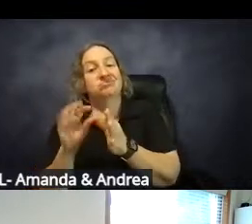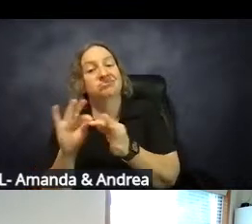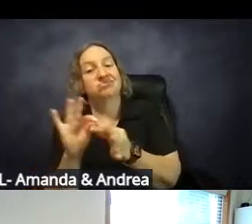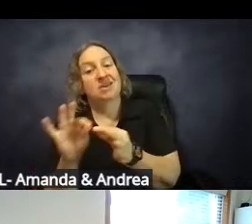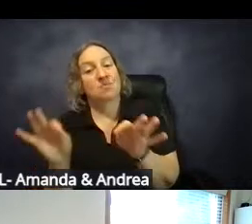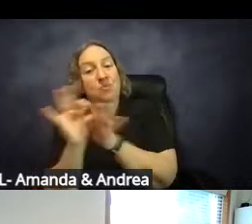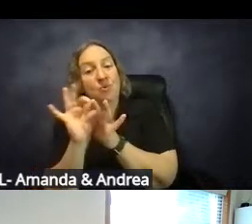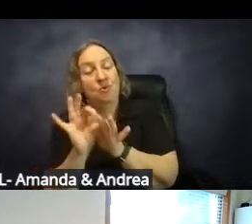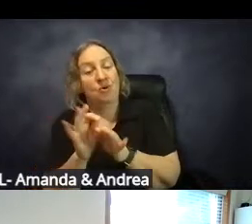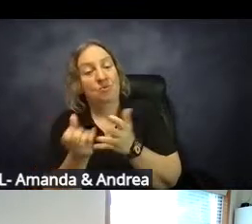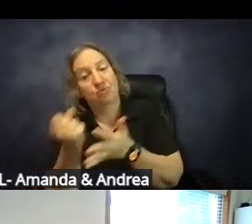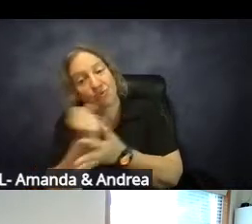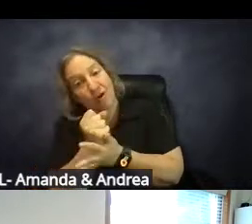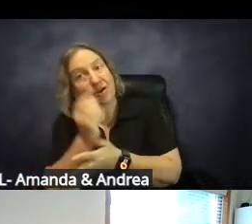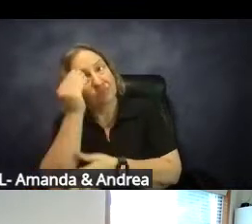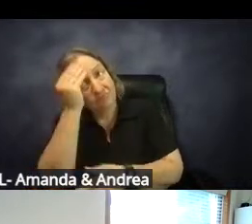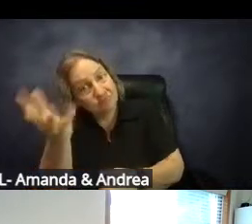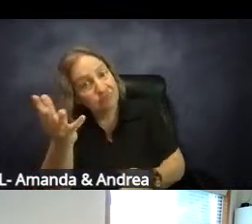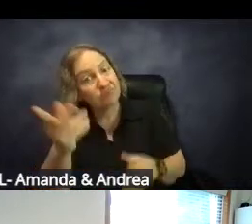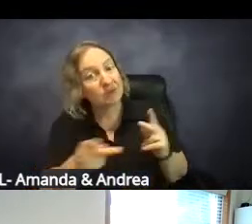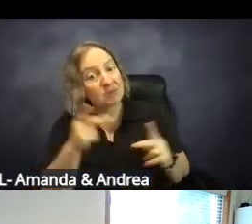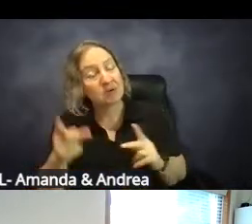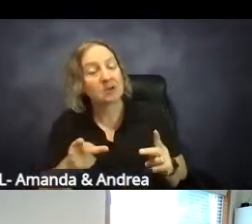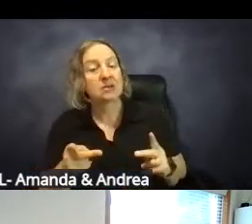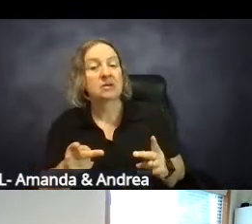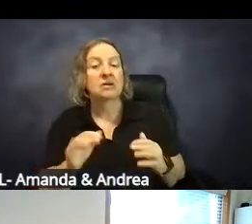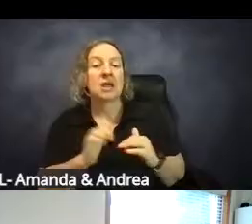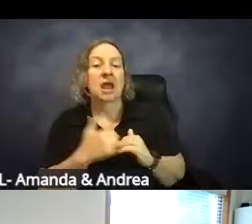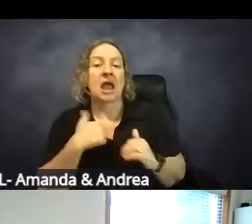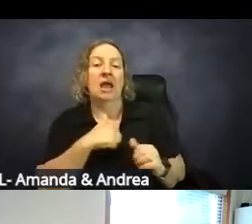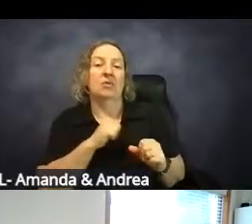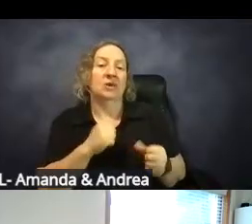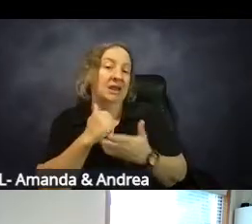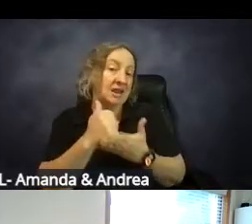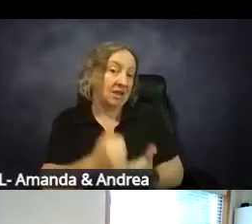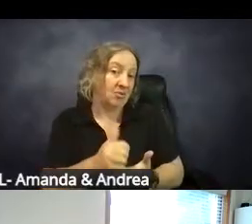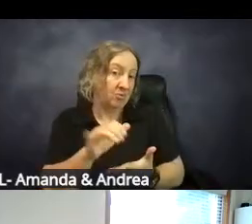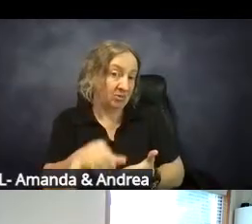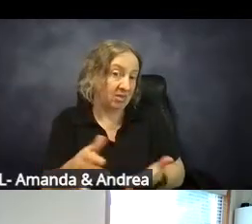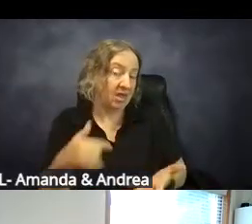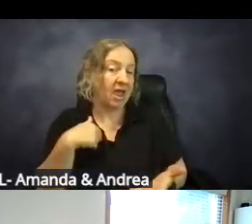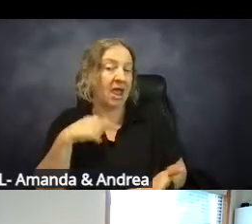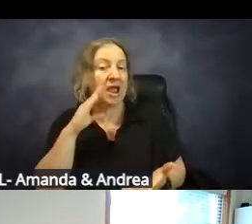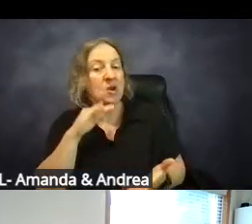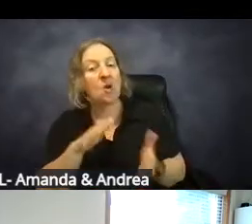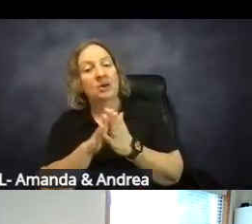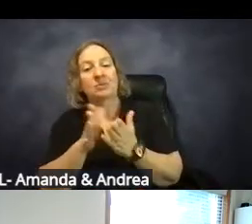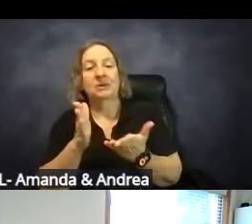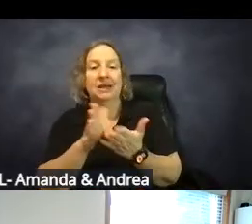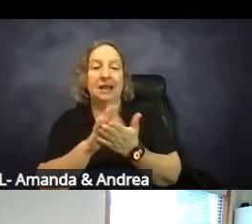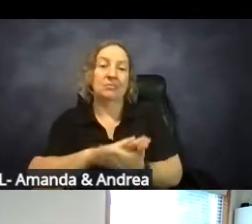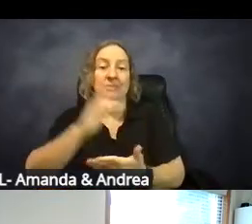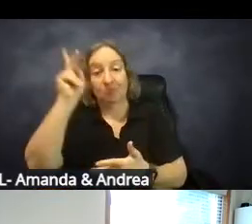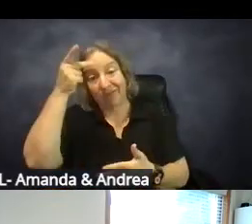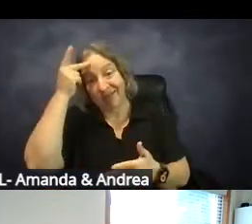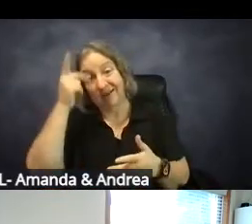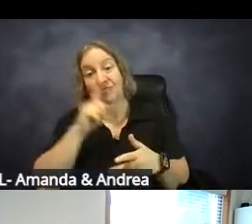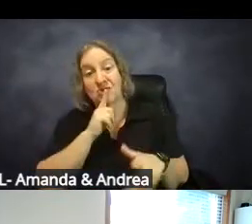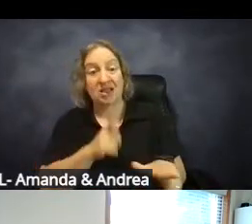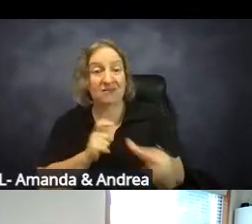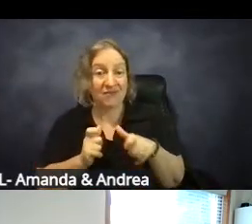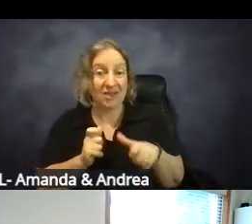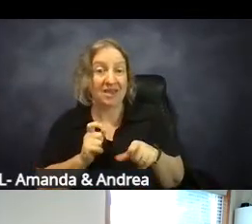and priorities as well. And so however we can assist in that, I know it gets political really quick.